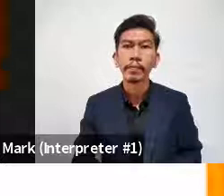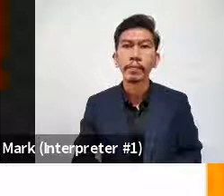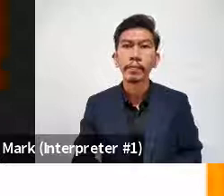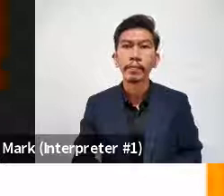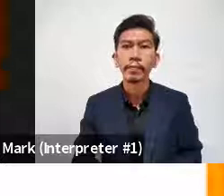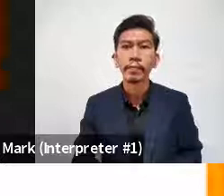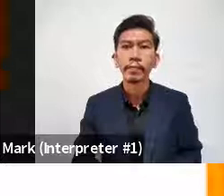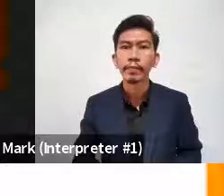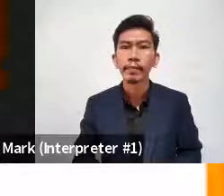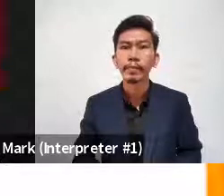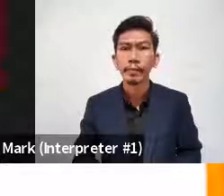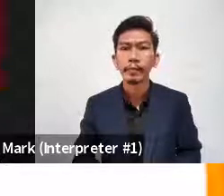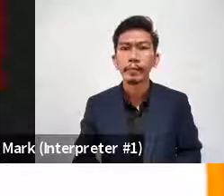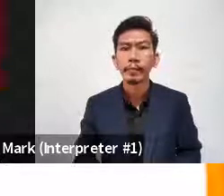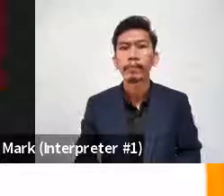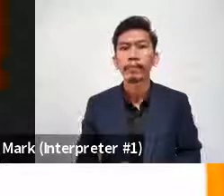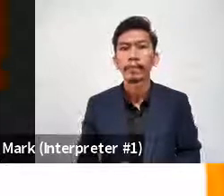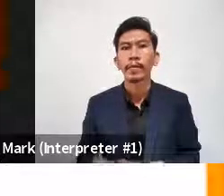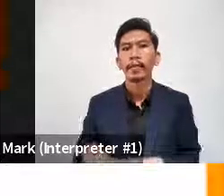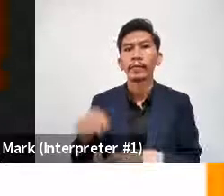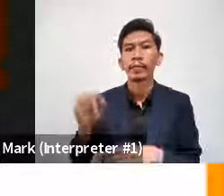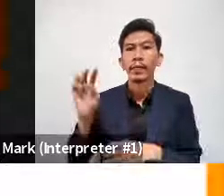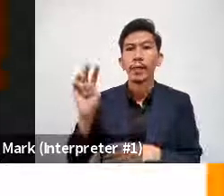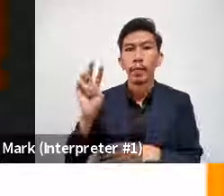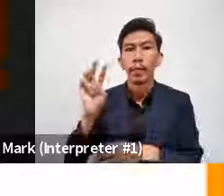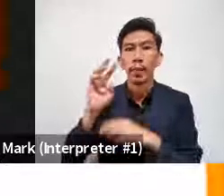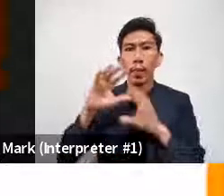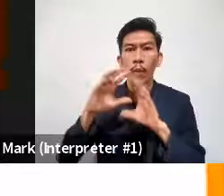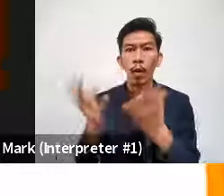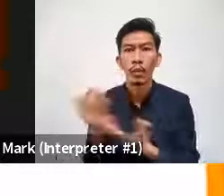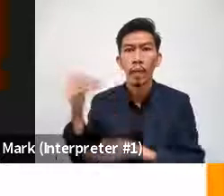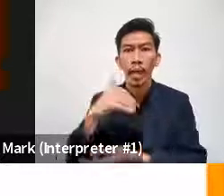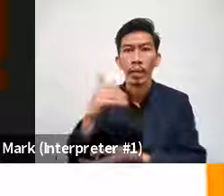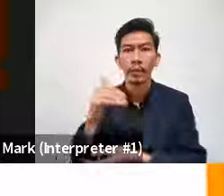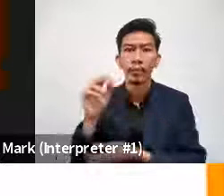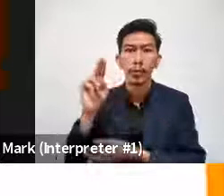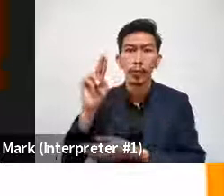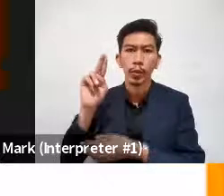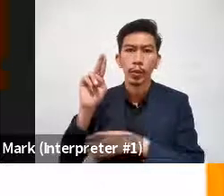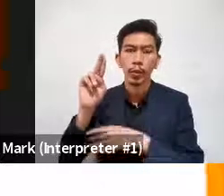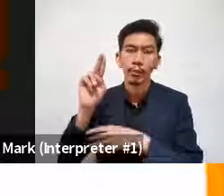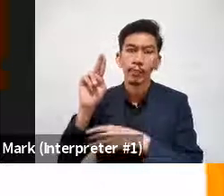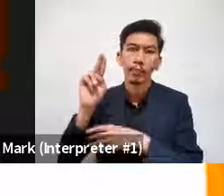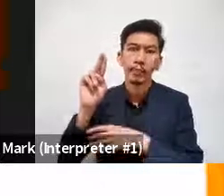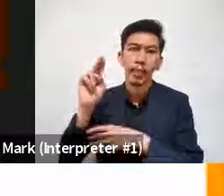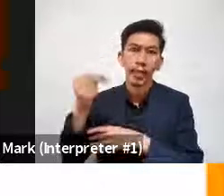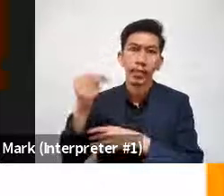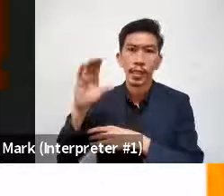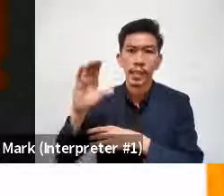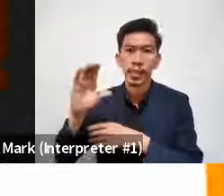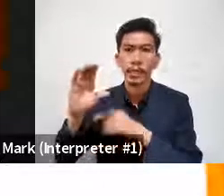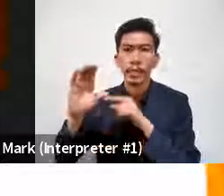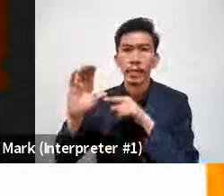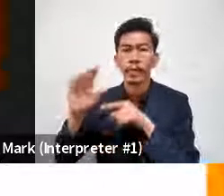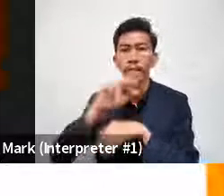Bridenkomp and Bosman did a universal health coverage in the